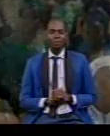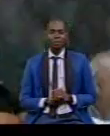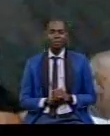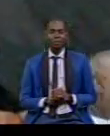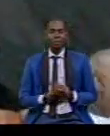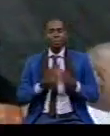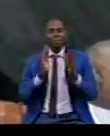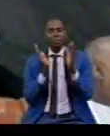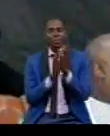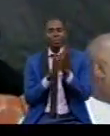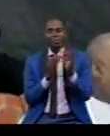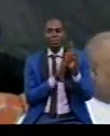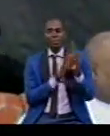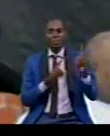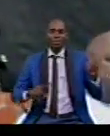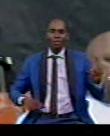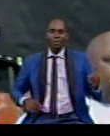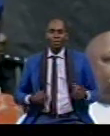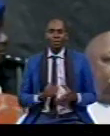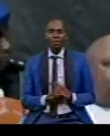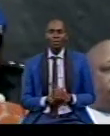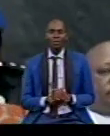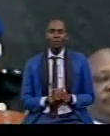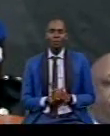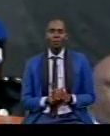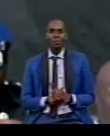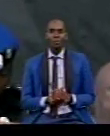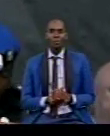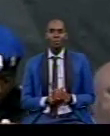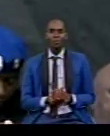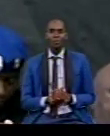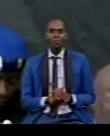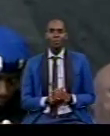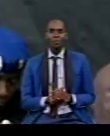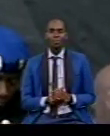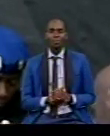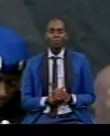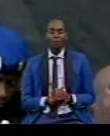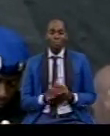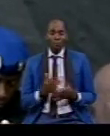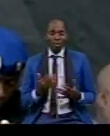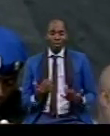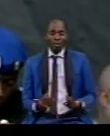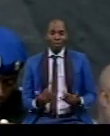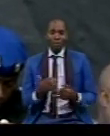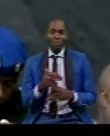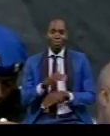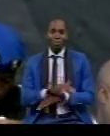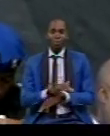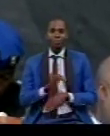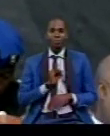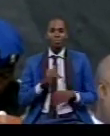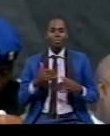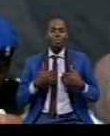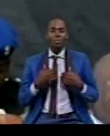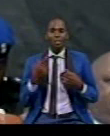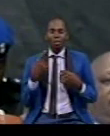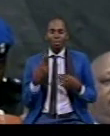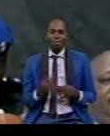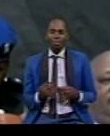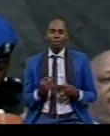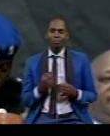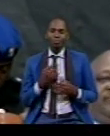the revealed Redeemer. Number two is the rain. The rain from